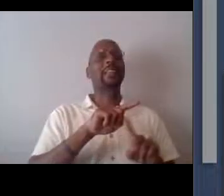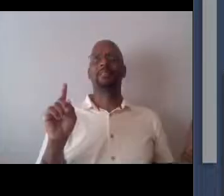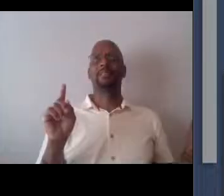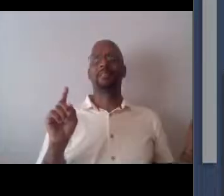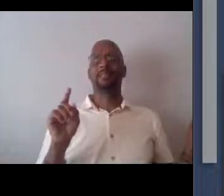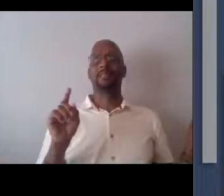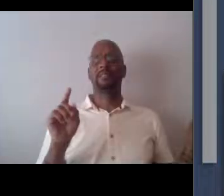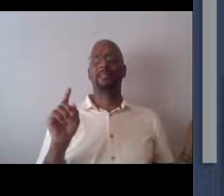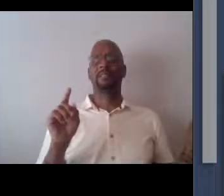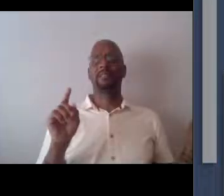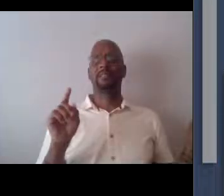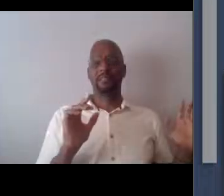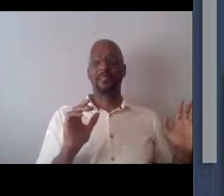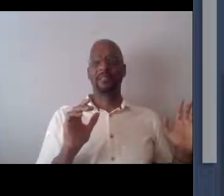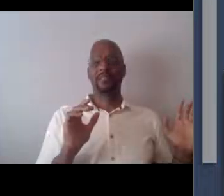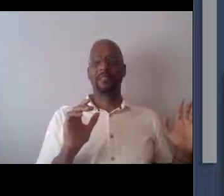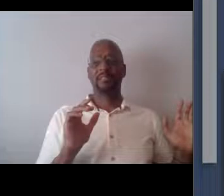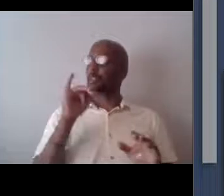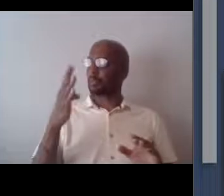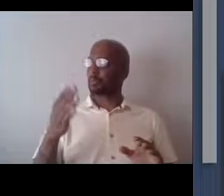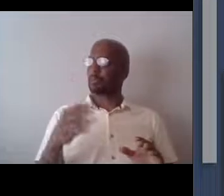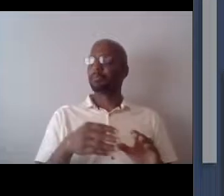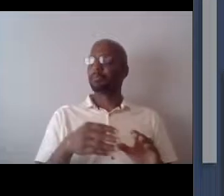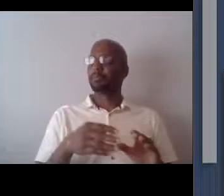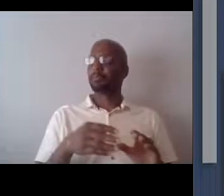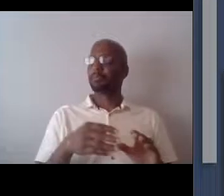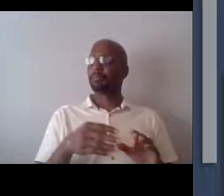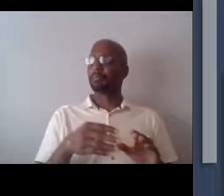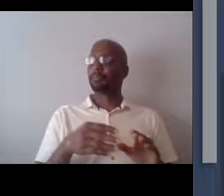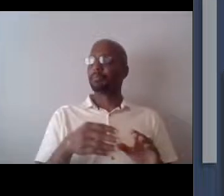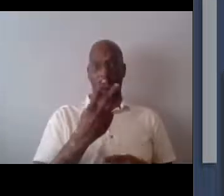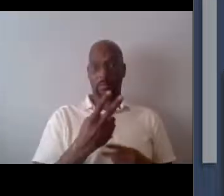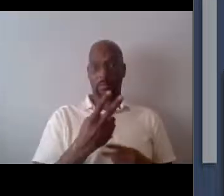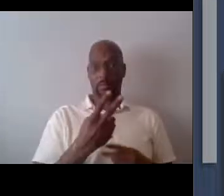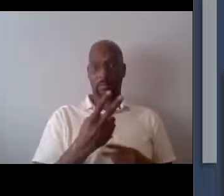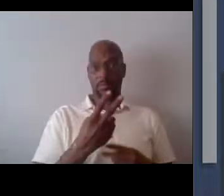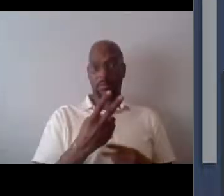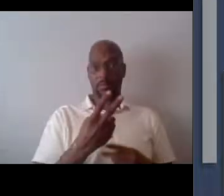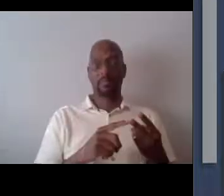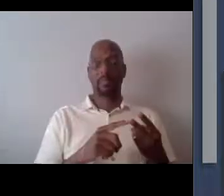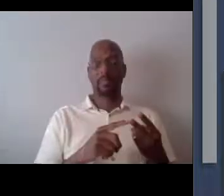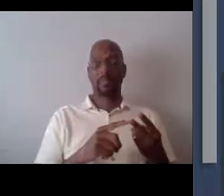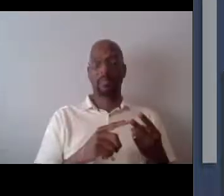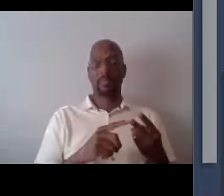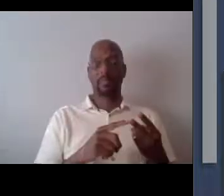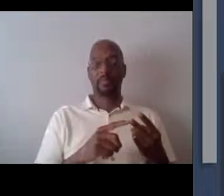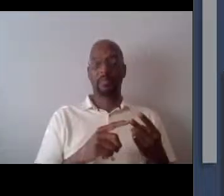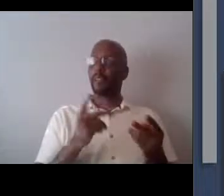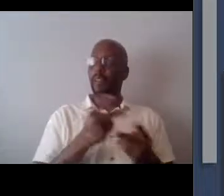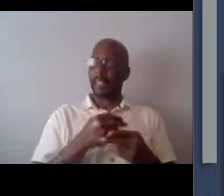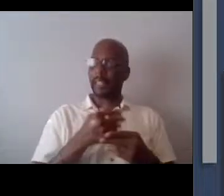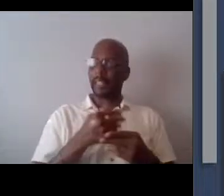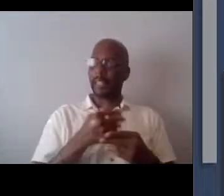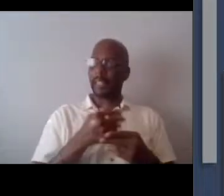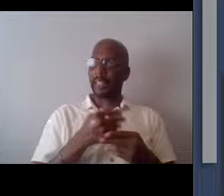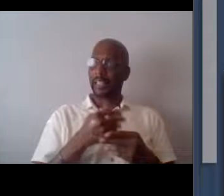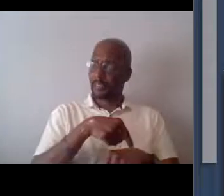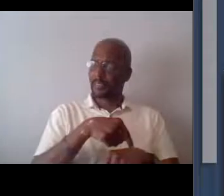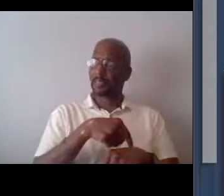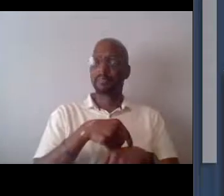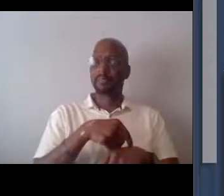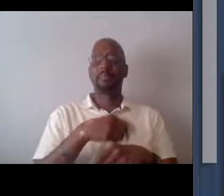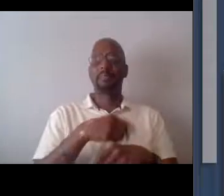job. Number 2, let's figure out next time around, and maybe starting early,